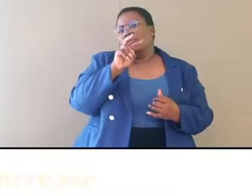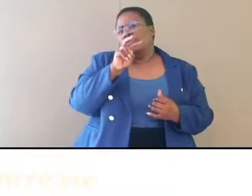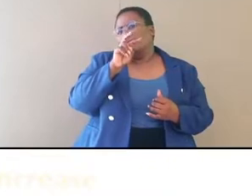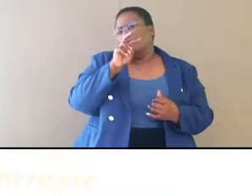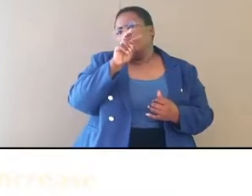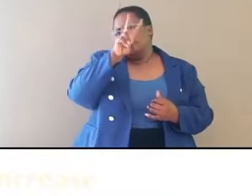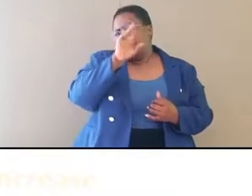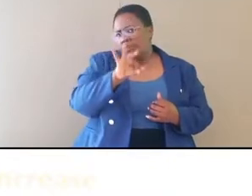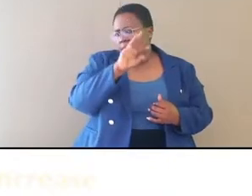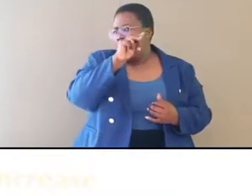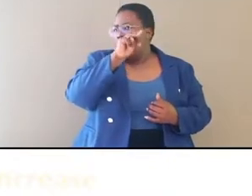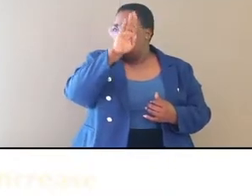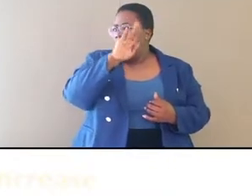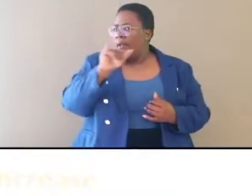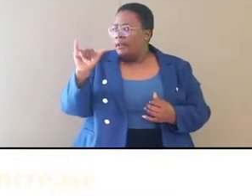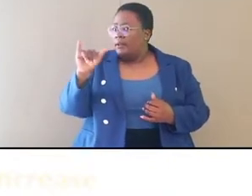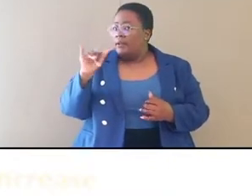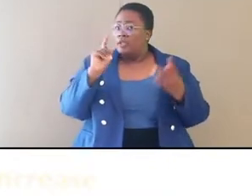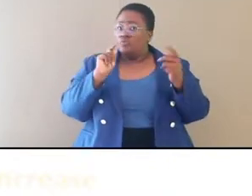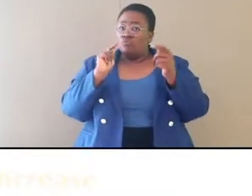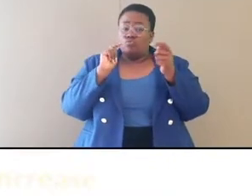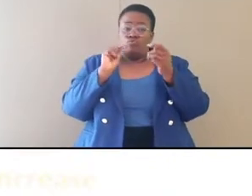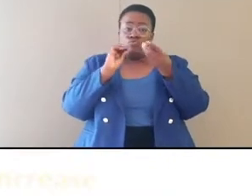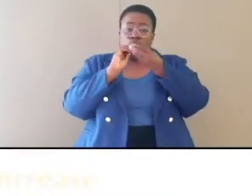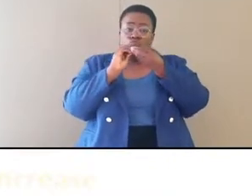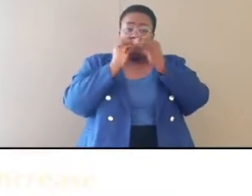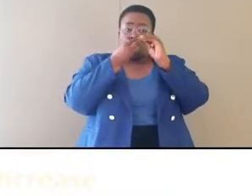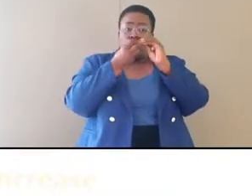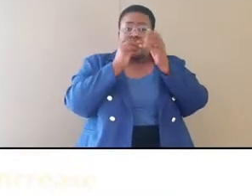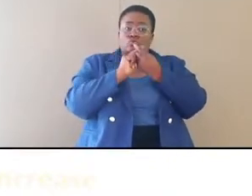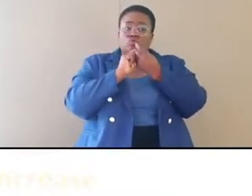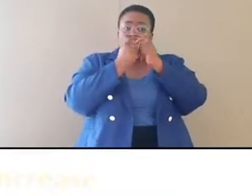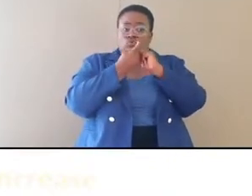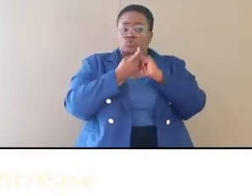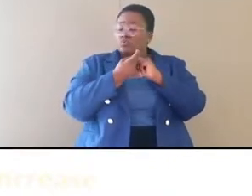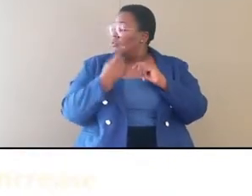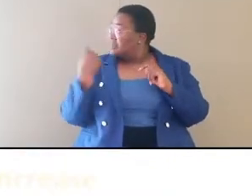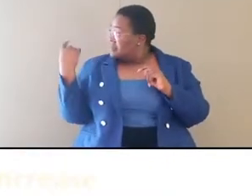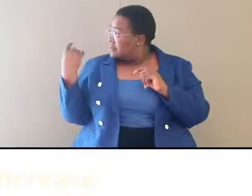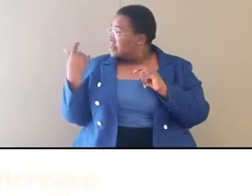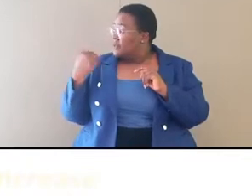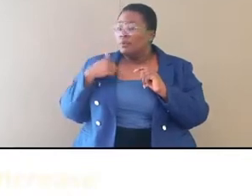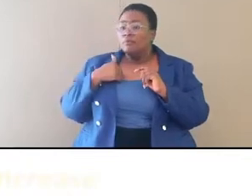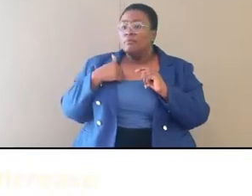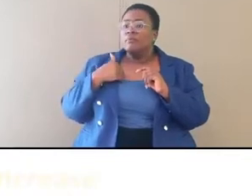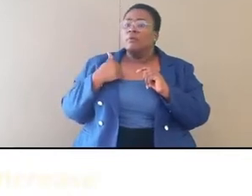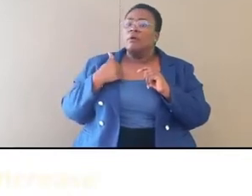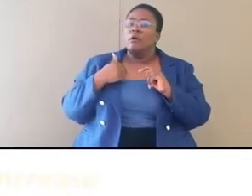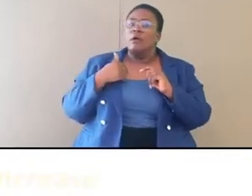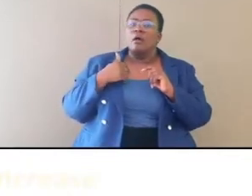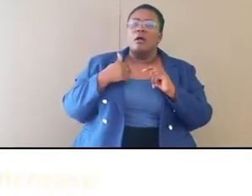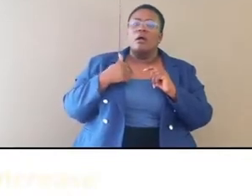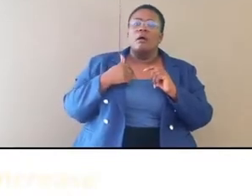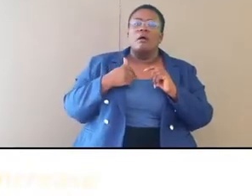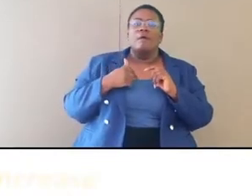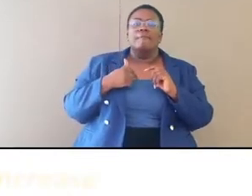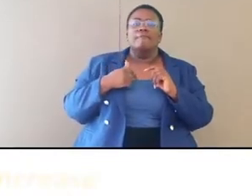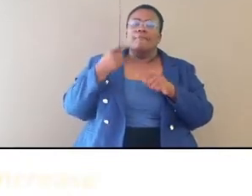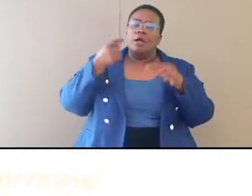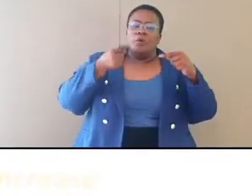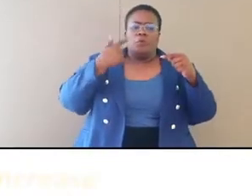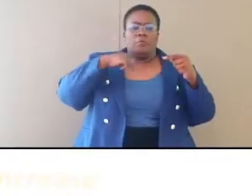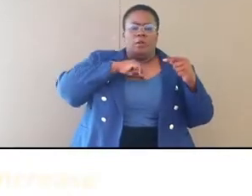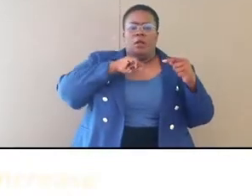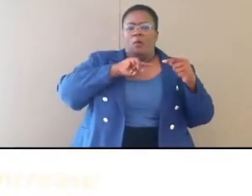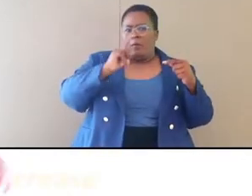minimum, just to correct the value of the CSG, would be too much. In which case, what could our argument be? And that would be, okay, well let's phase